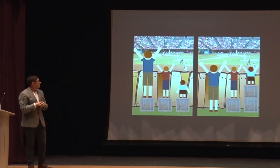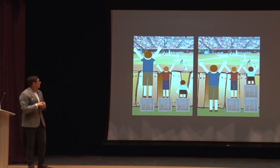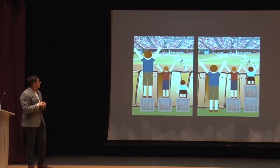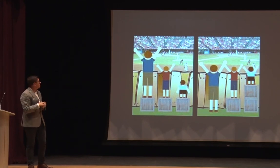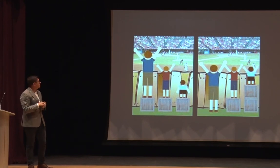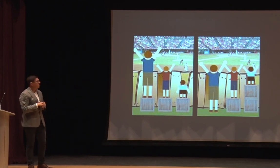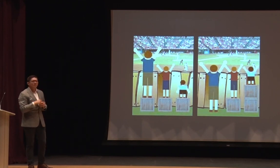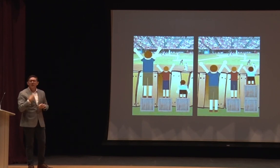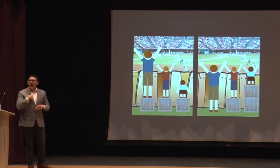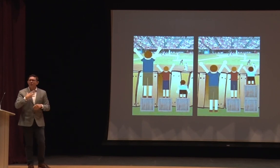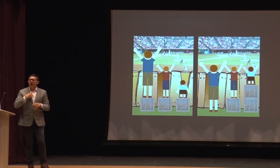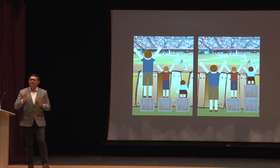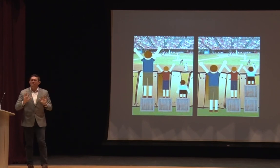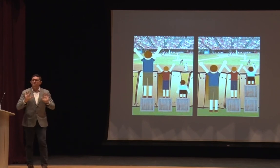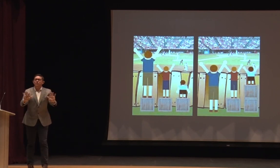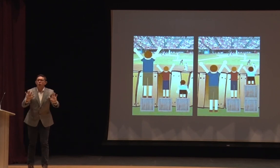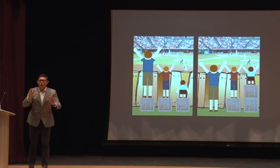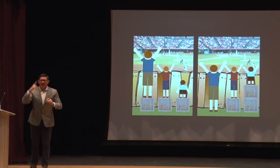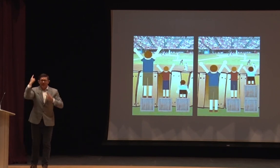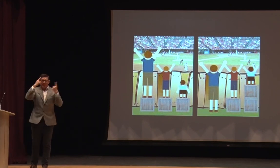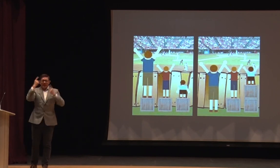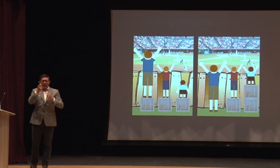everyone is able to see the game.